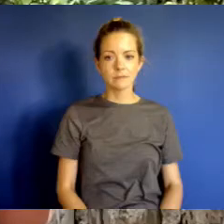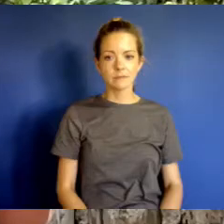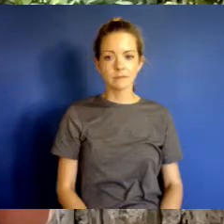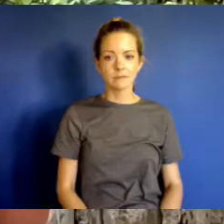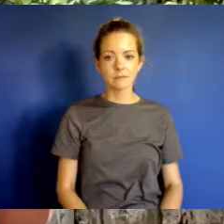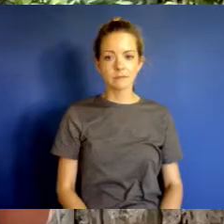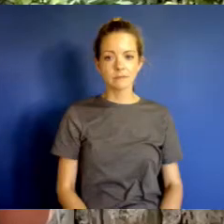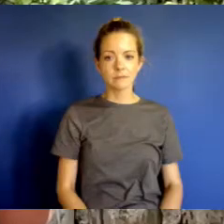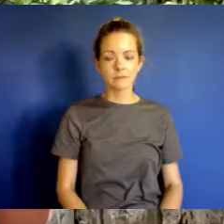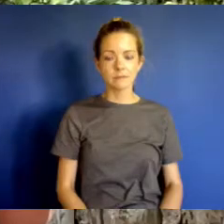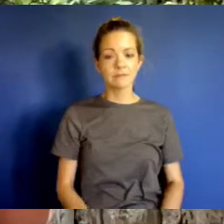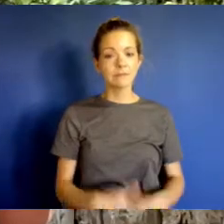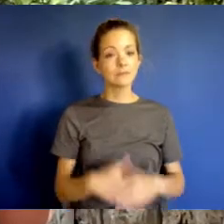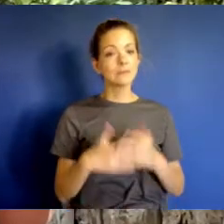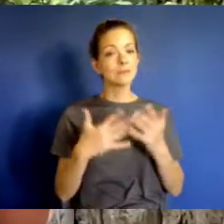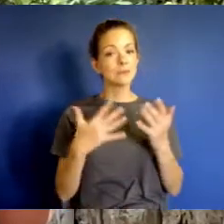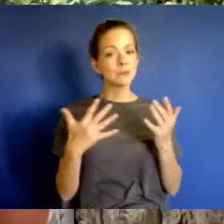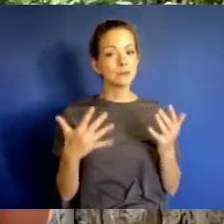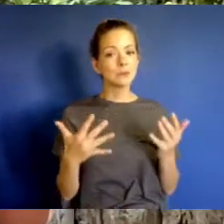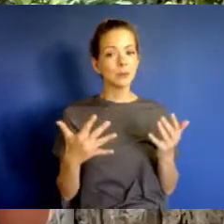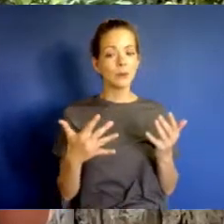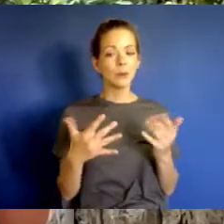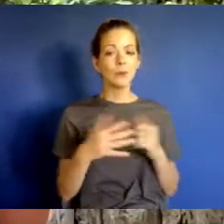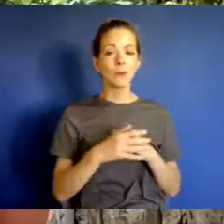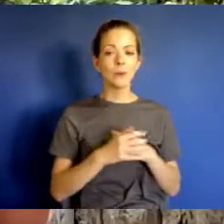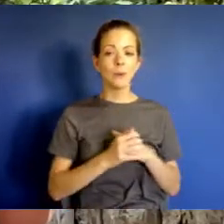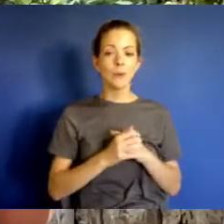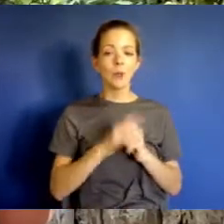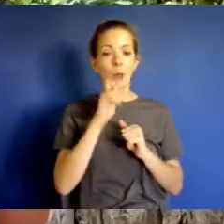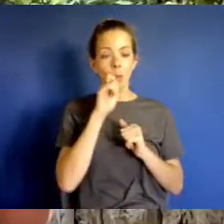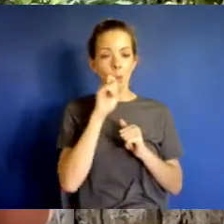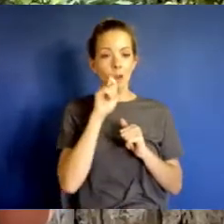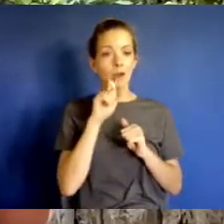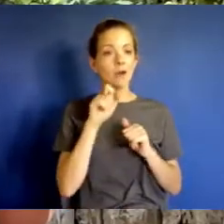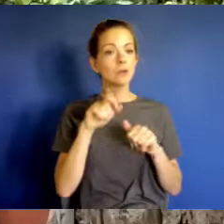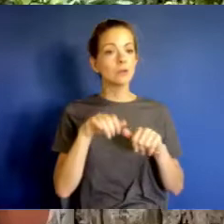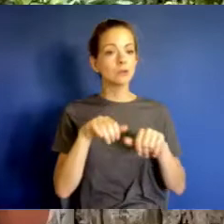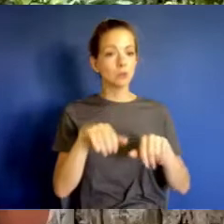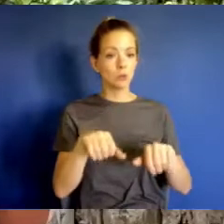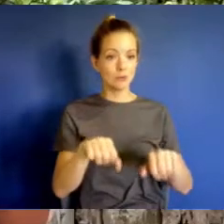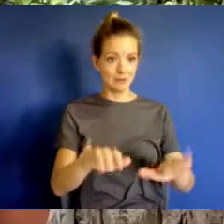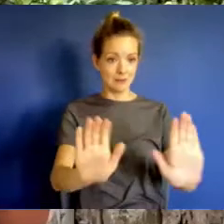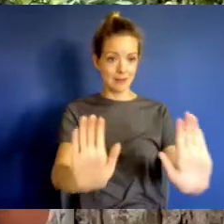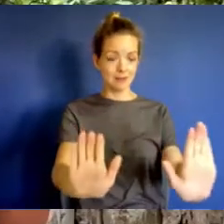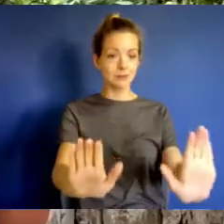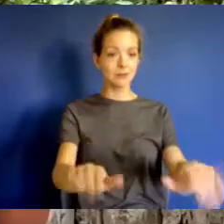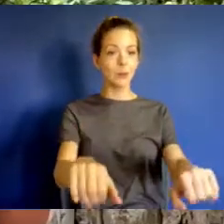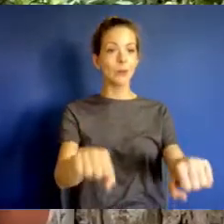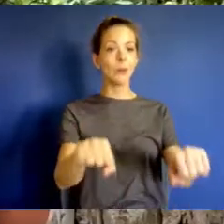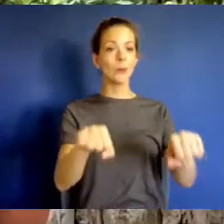And with that thought, we're going to bend our knees and put our feet flat onto the mat.